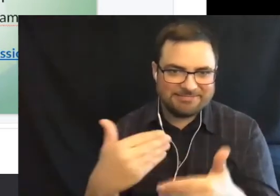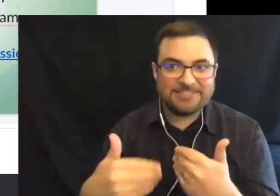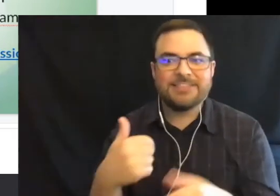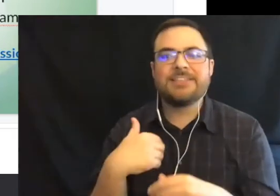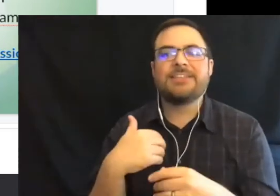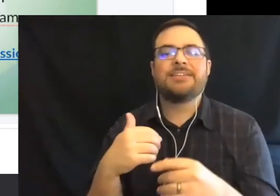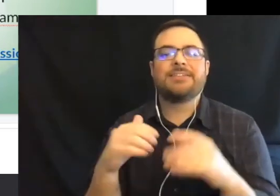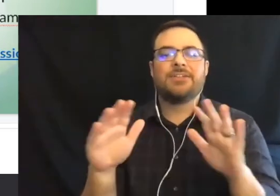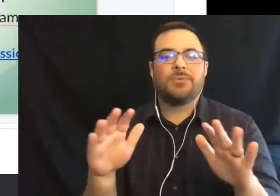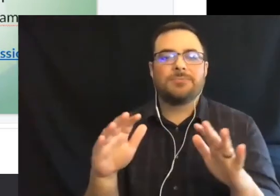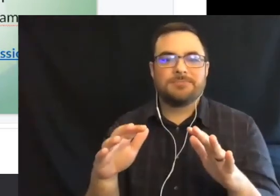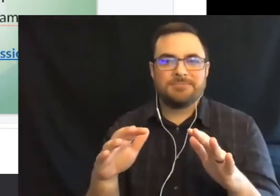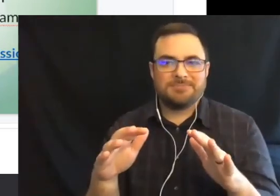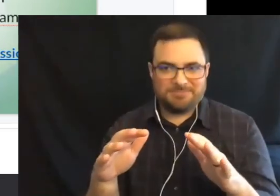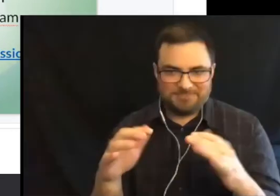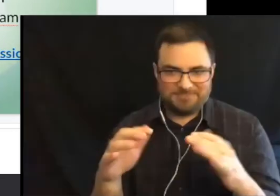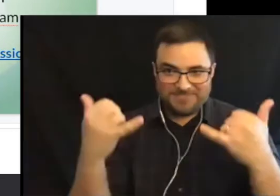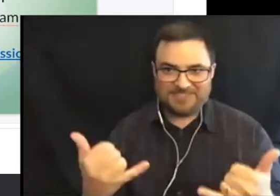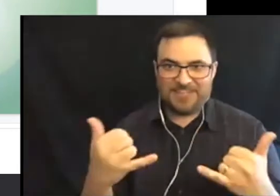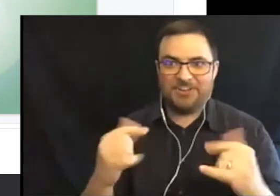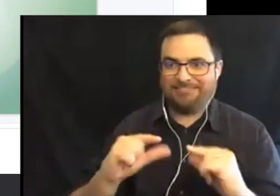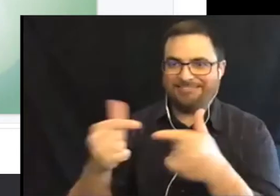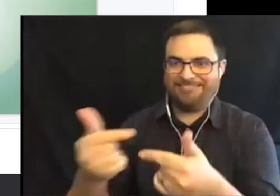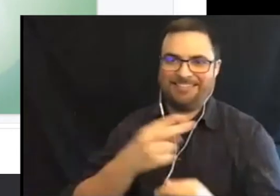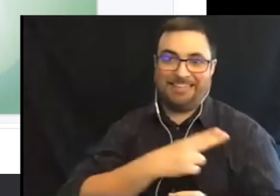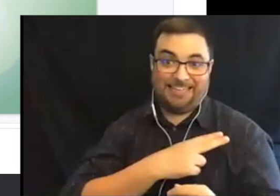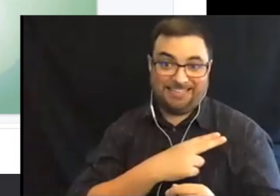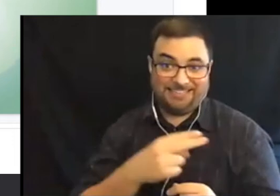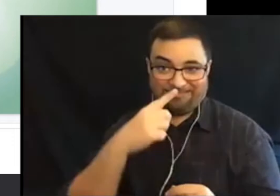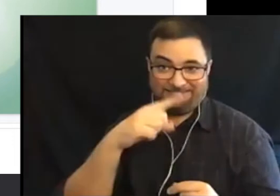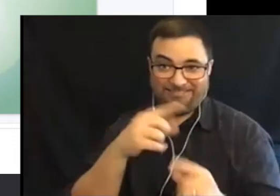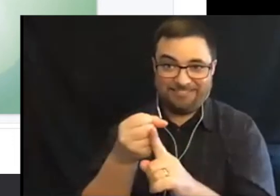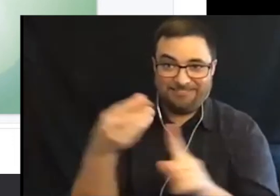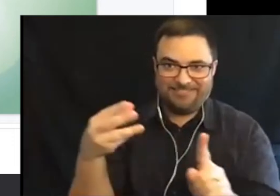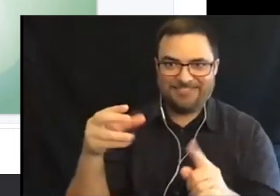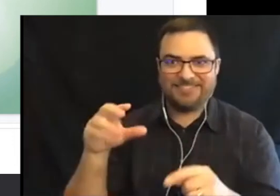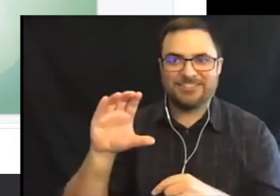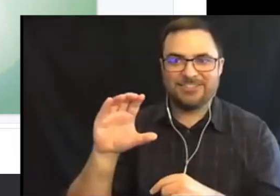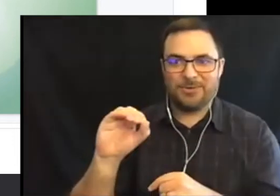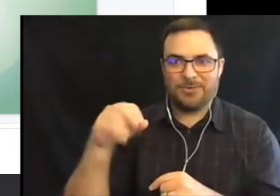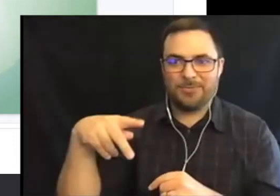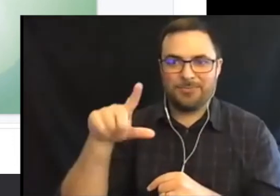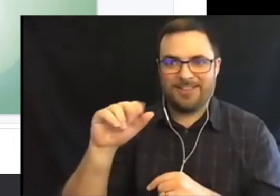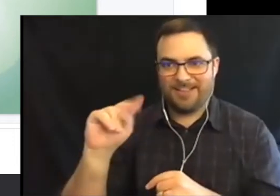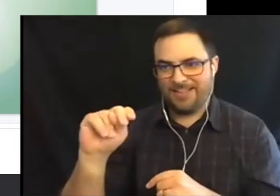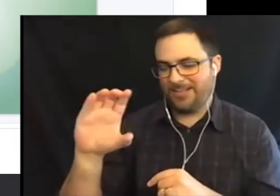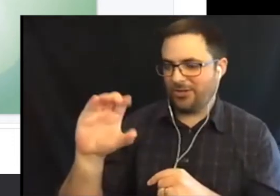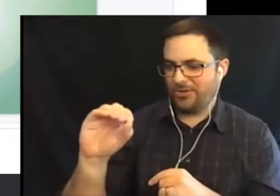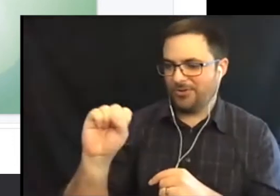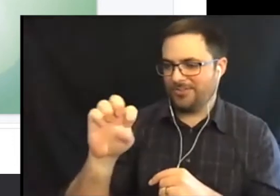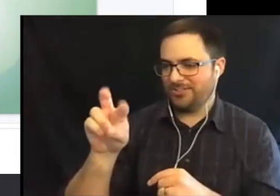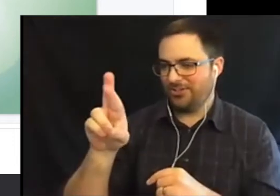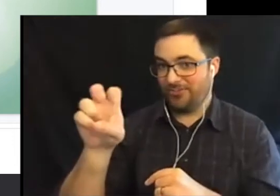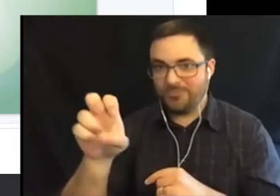input. So Heidi, I am going to turn it over to you about the co-plan co-serve, where we're at. Yeah,